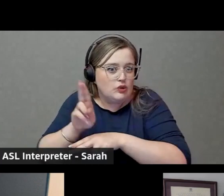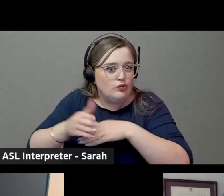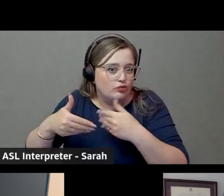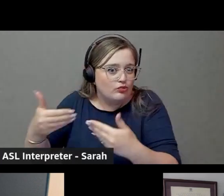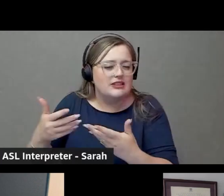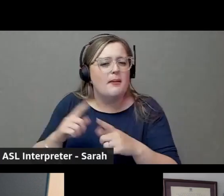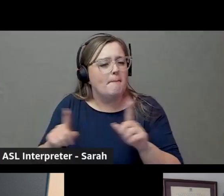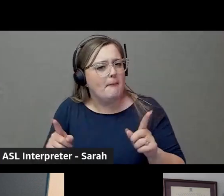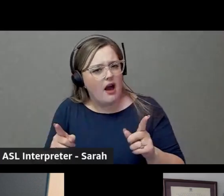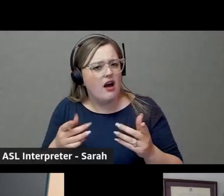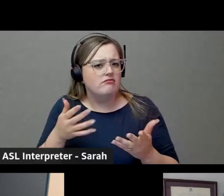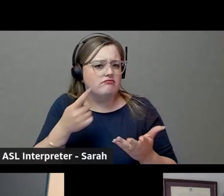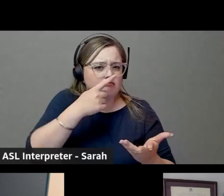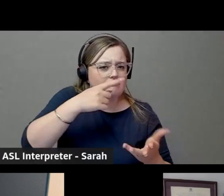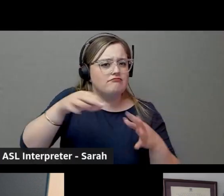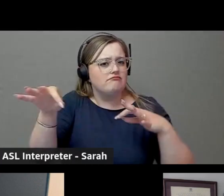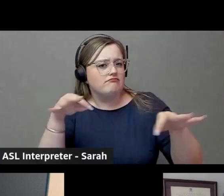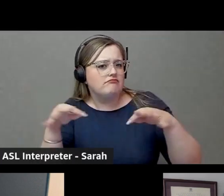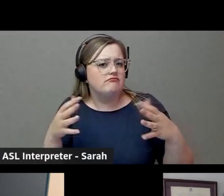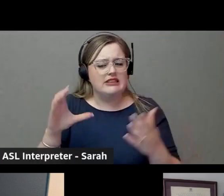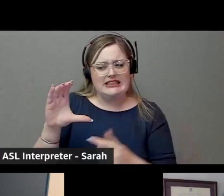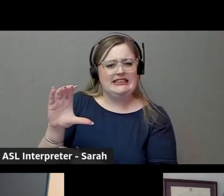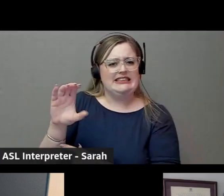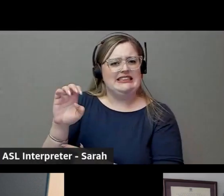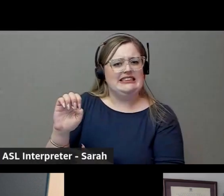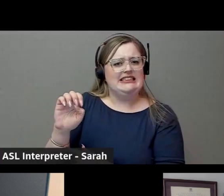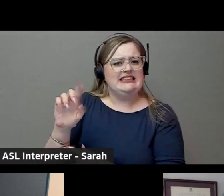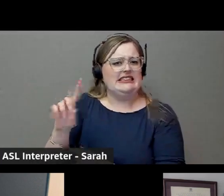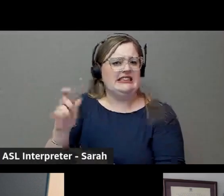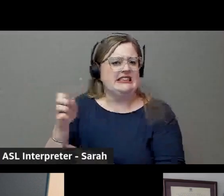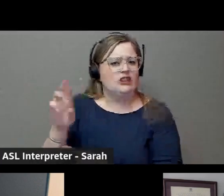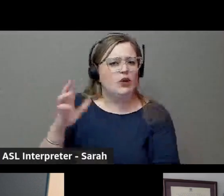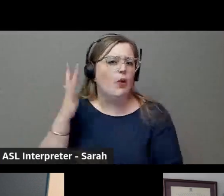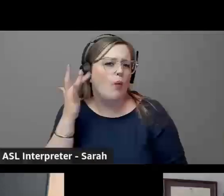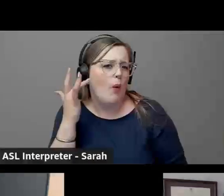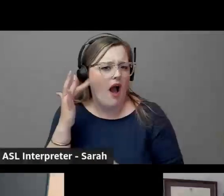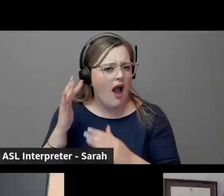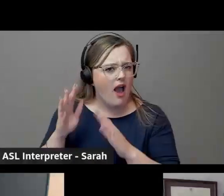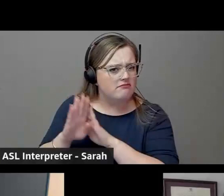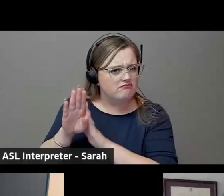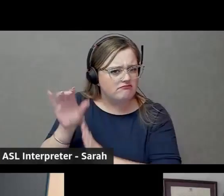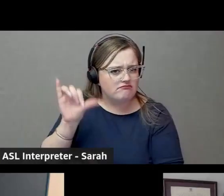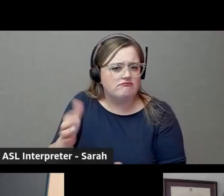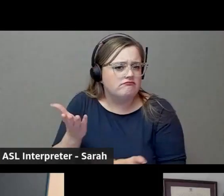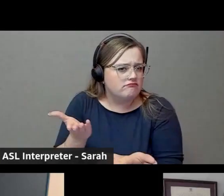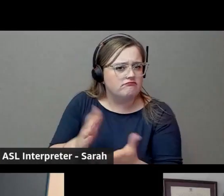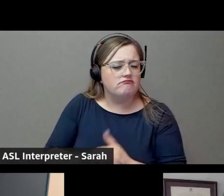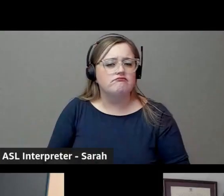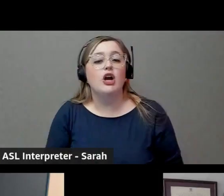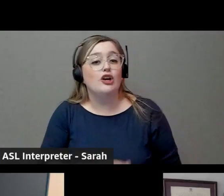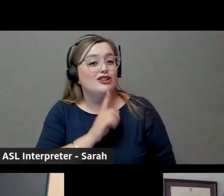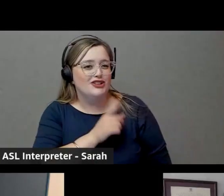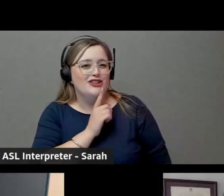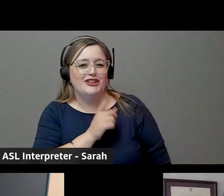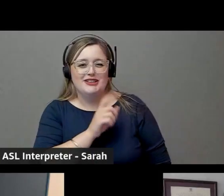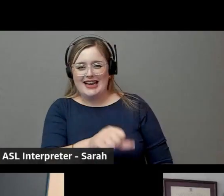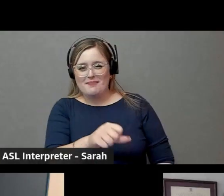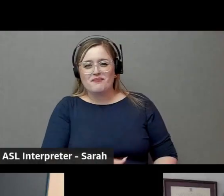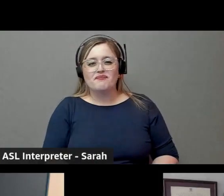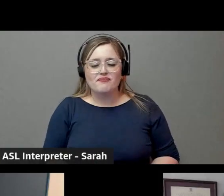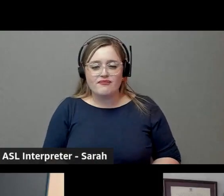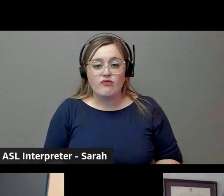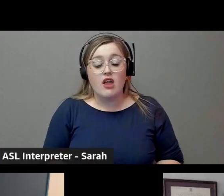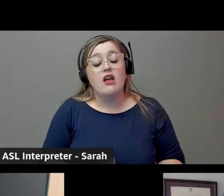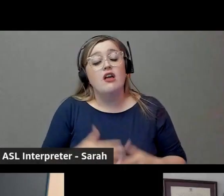little bit about Cedar and why we built something like Cedar? Yeah, sure. So